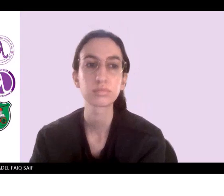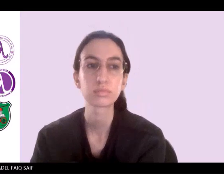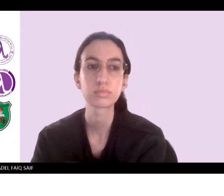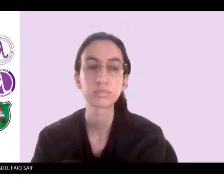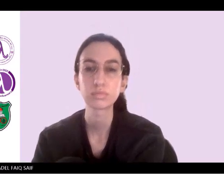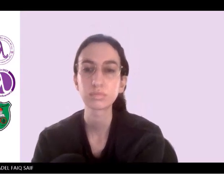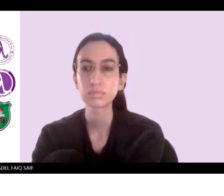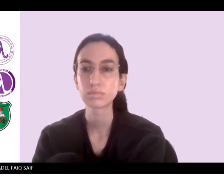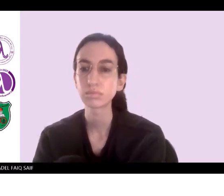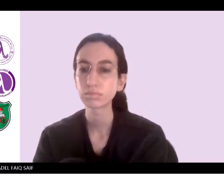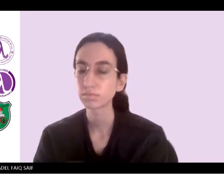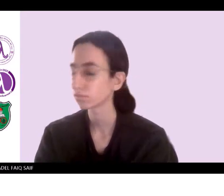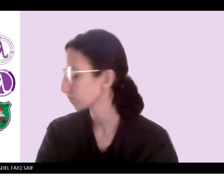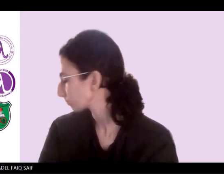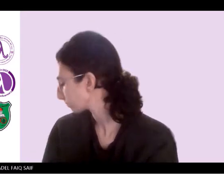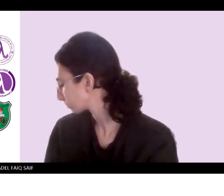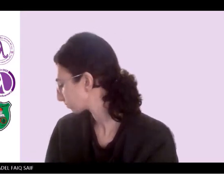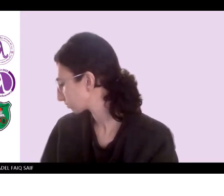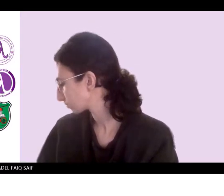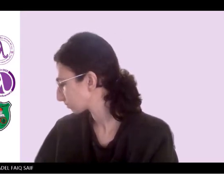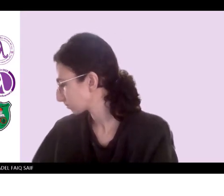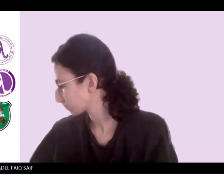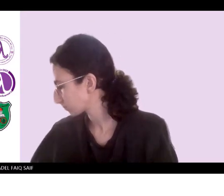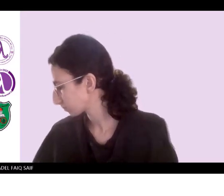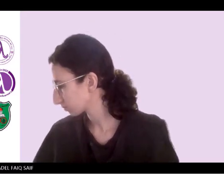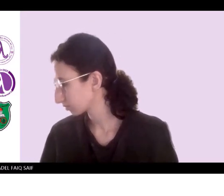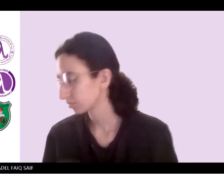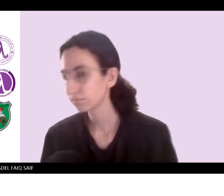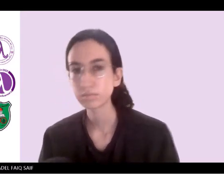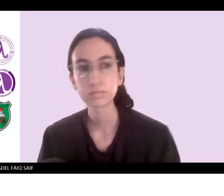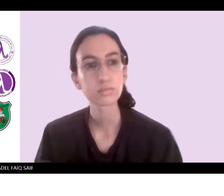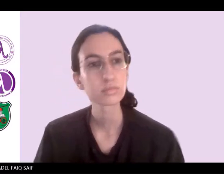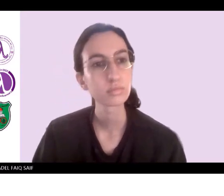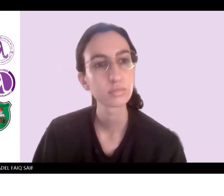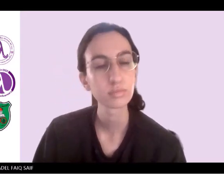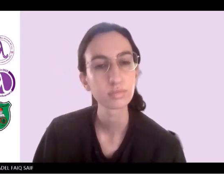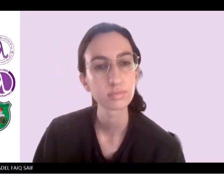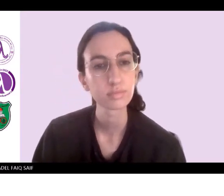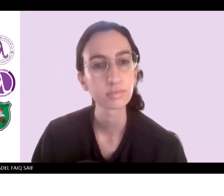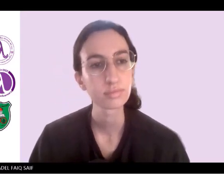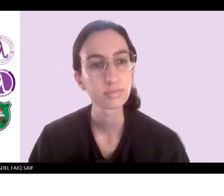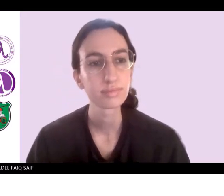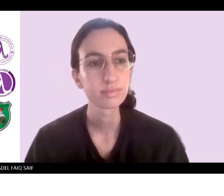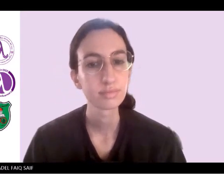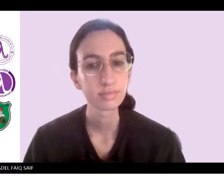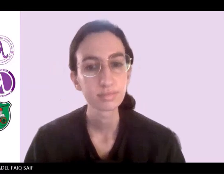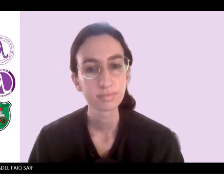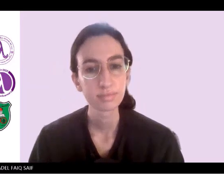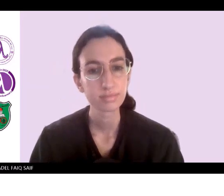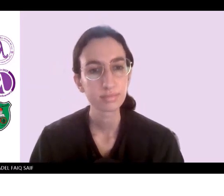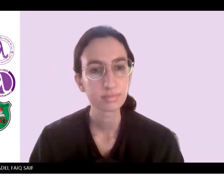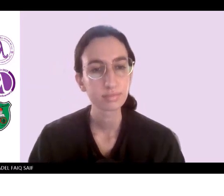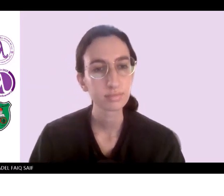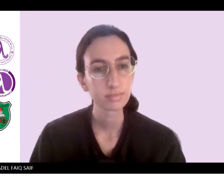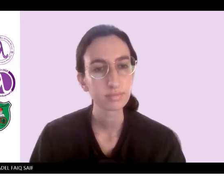backgrounds and with different competences. This I have seen many, many times. So